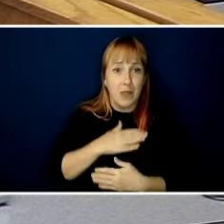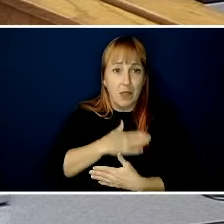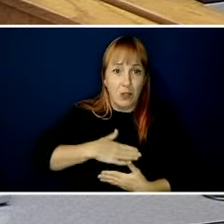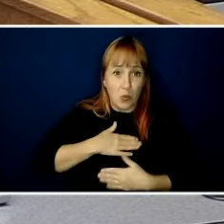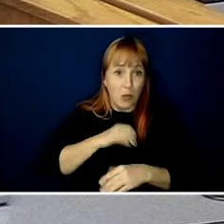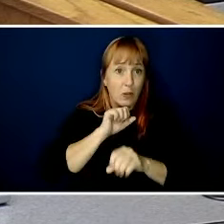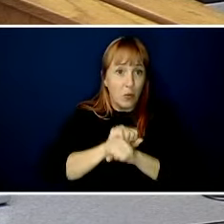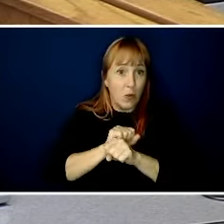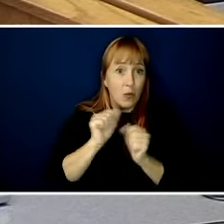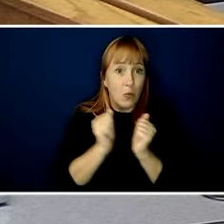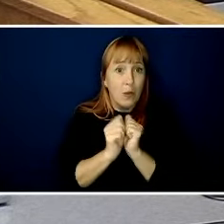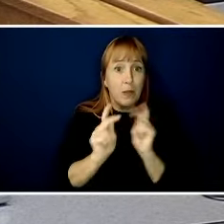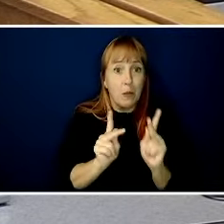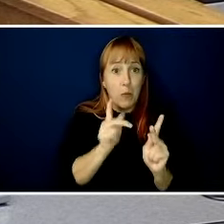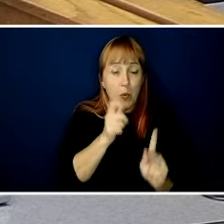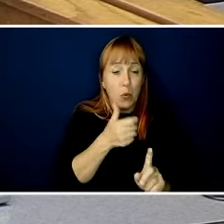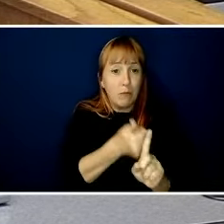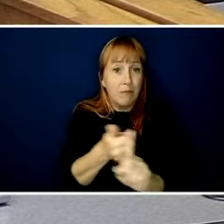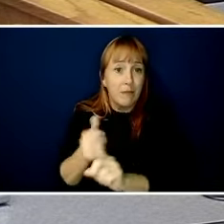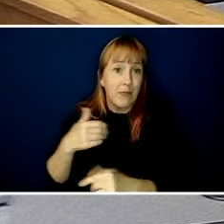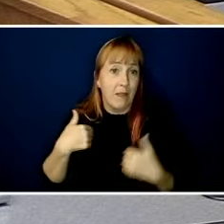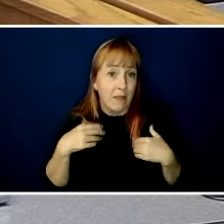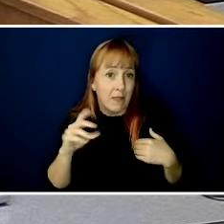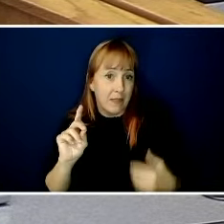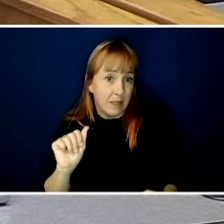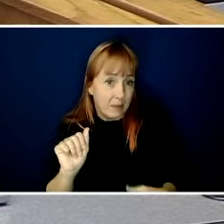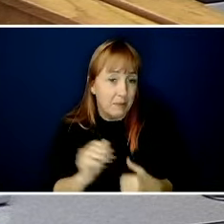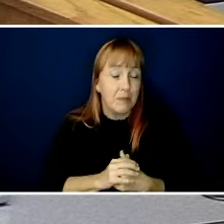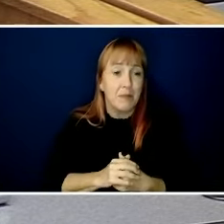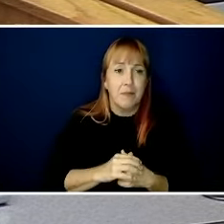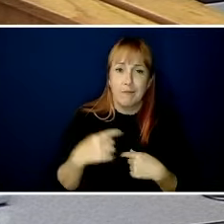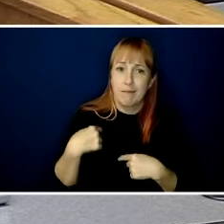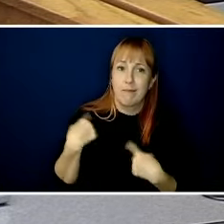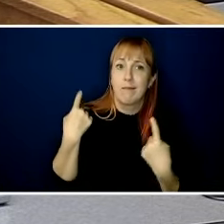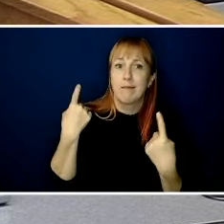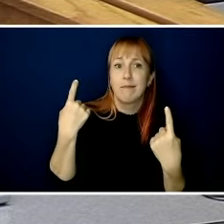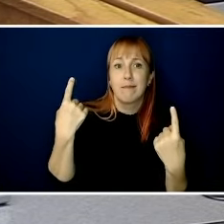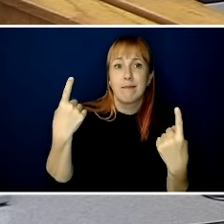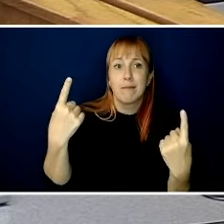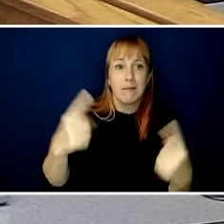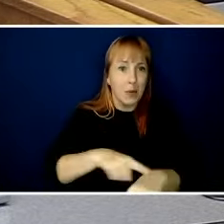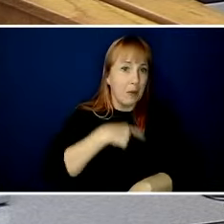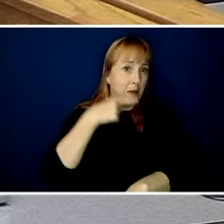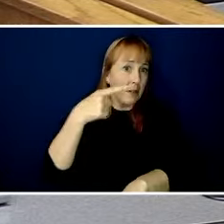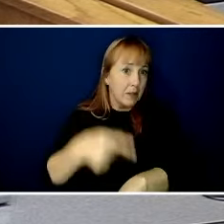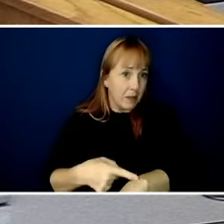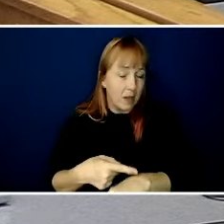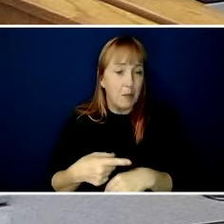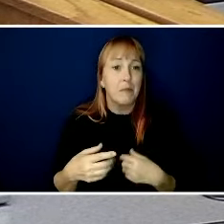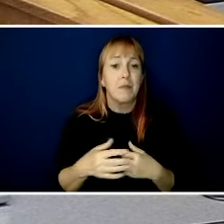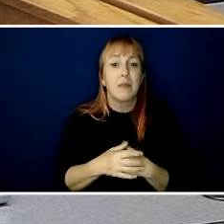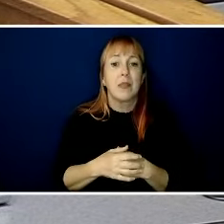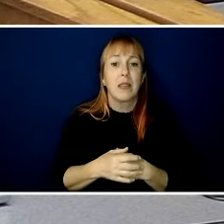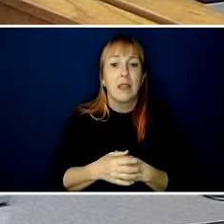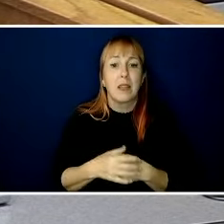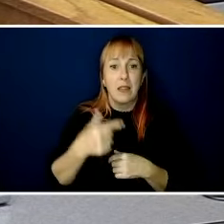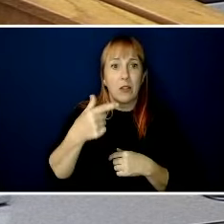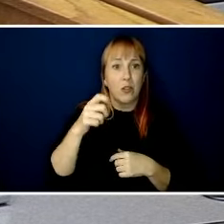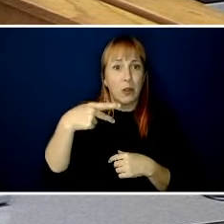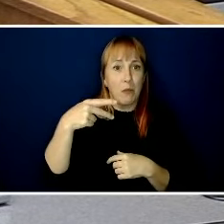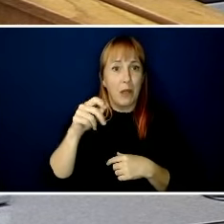disabilities. And we've done that for a long time since we've been at Geppetto's, and have worked closely with